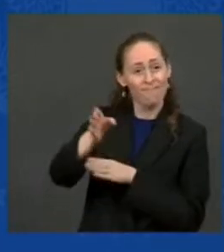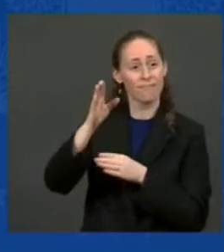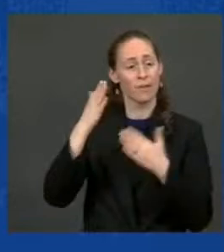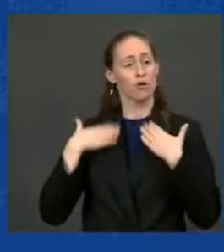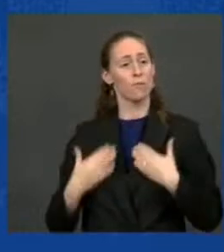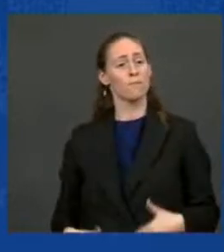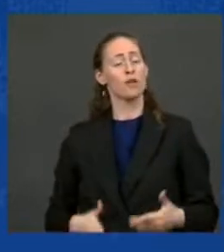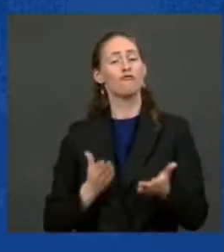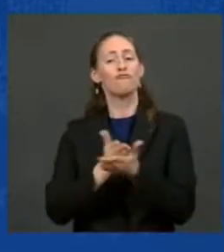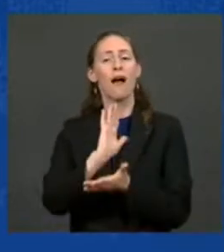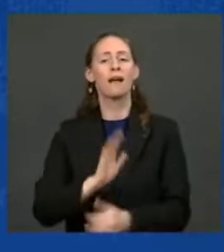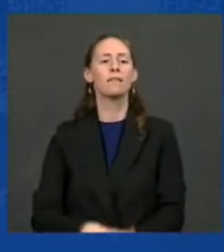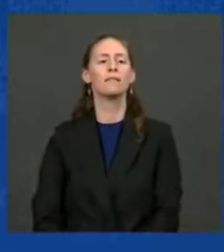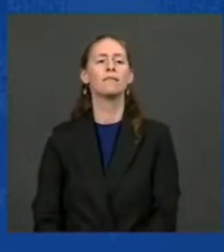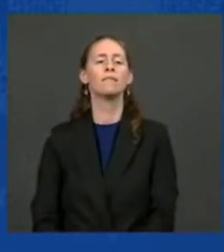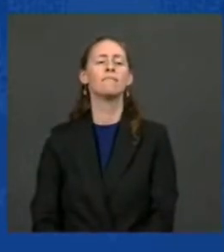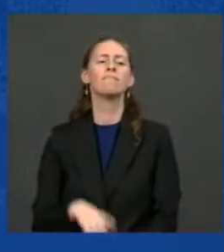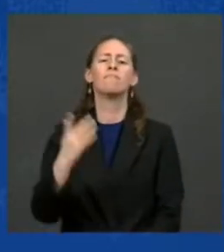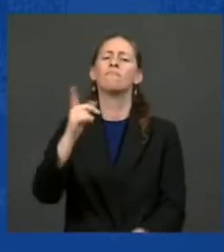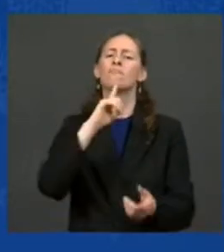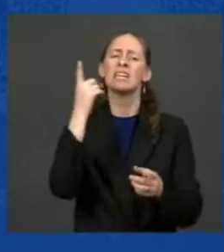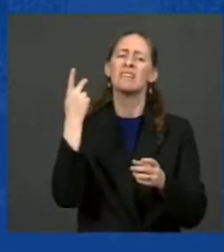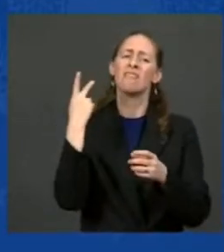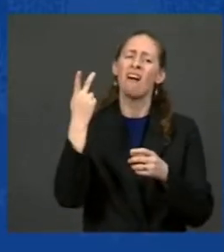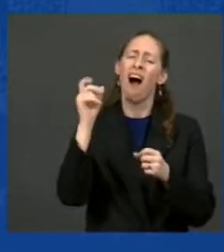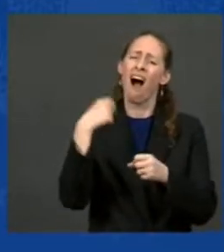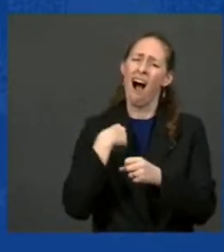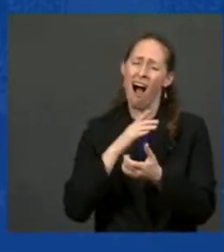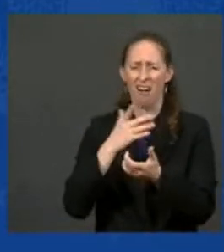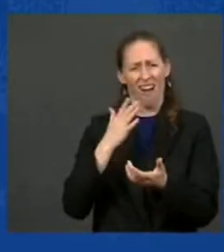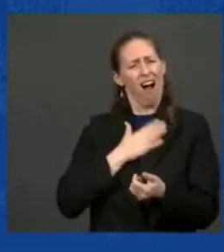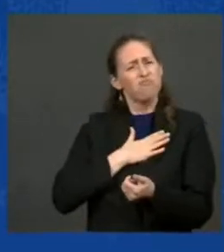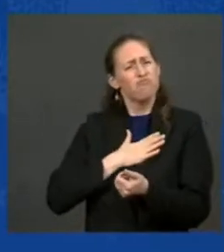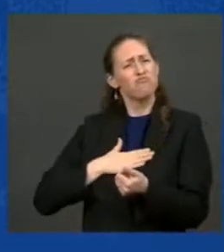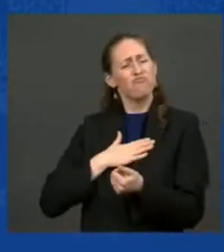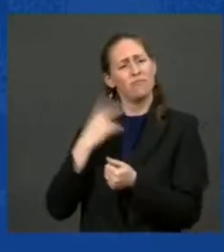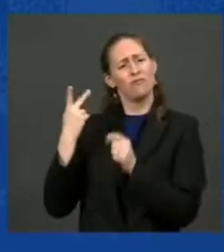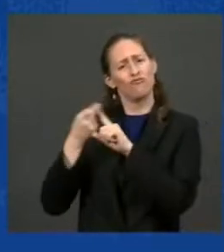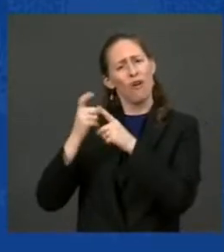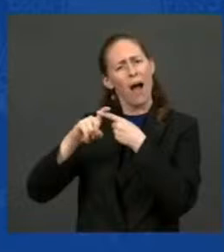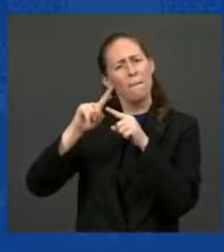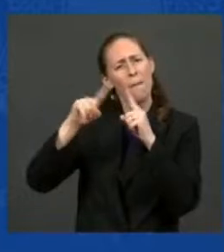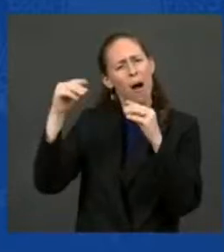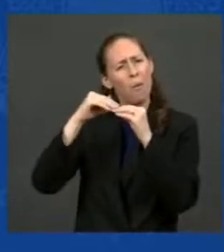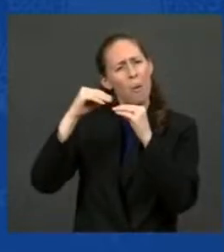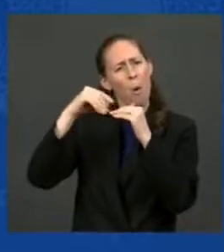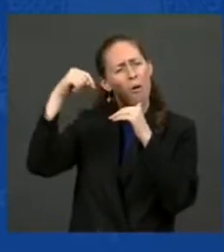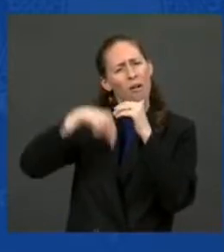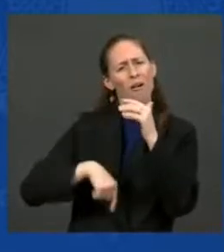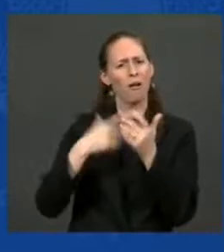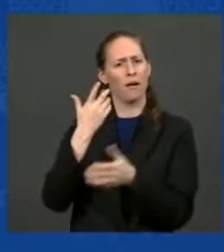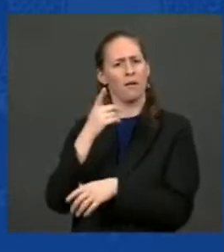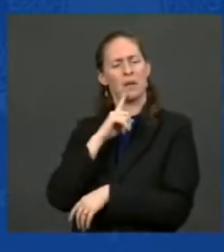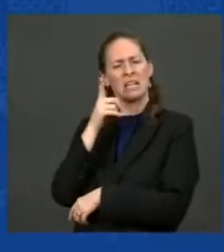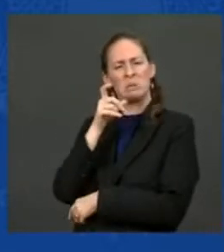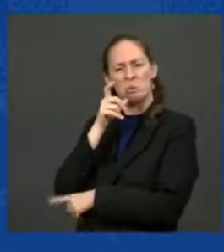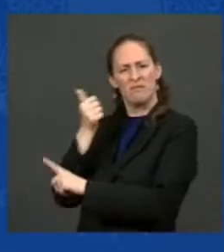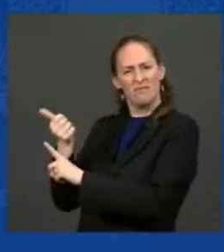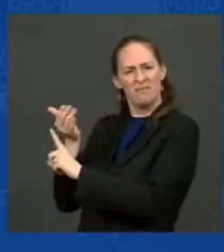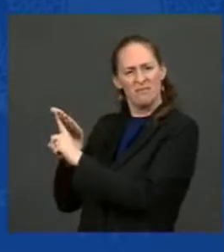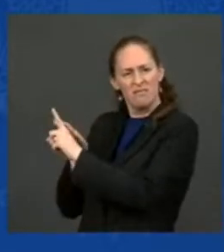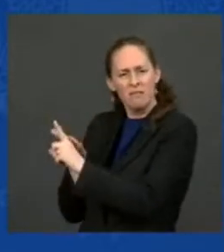gesture of friendship, as much as I appreciate our friendship. It is also a reflection of who you are, of what you